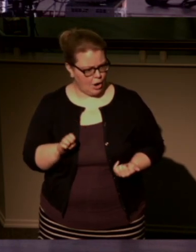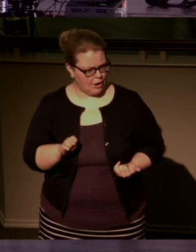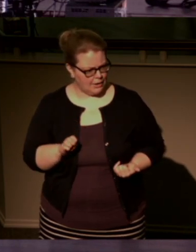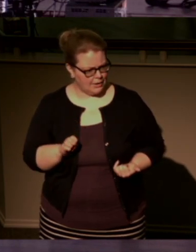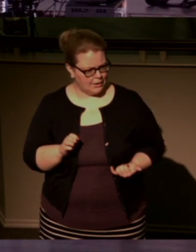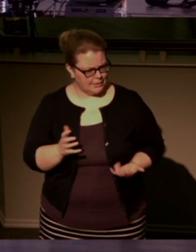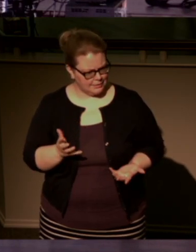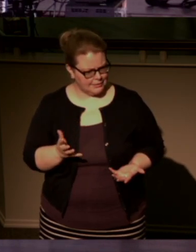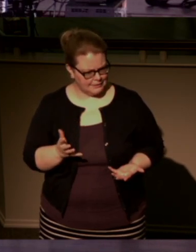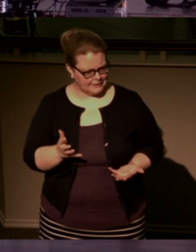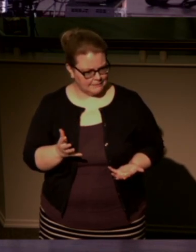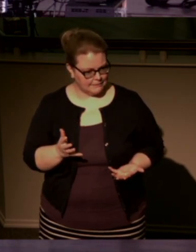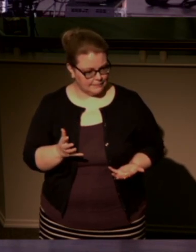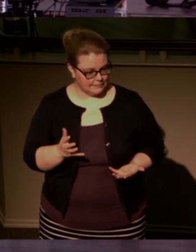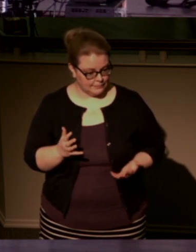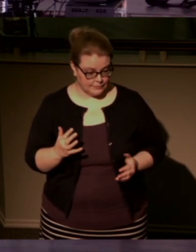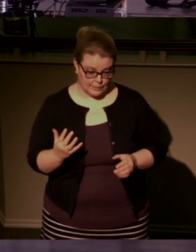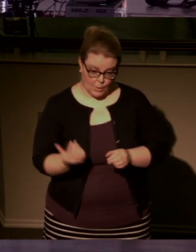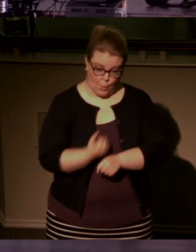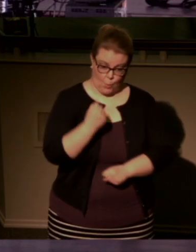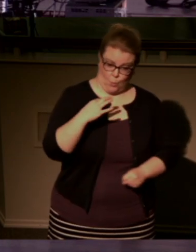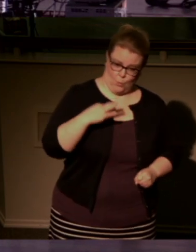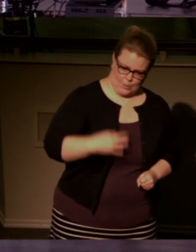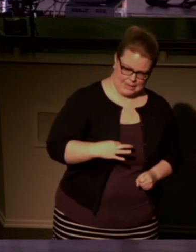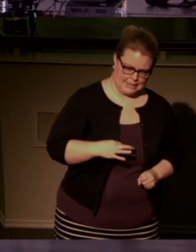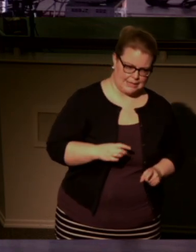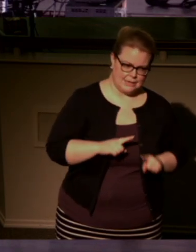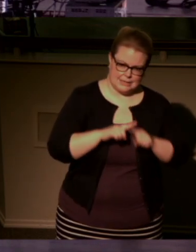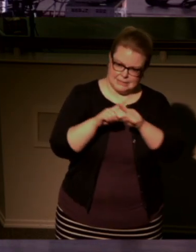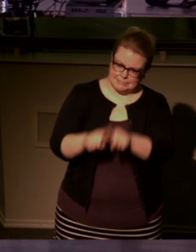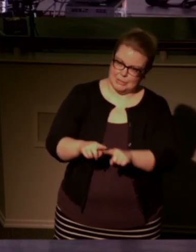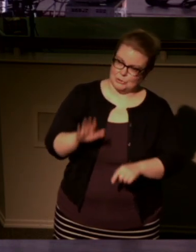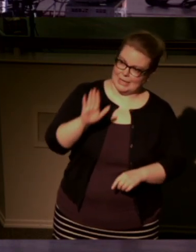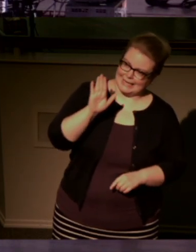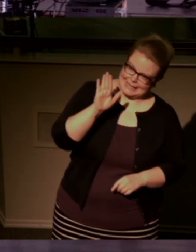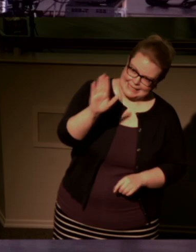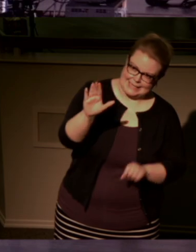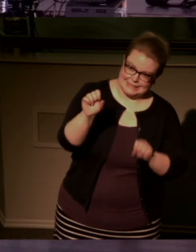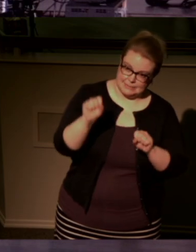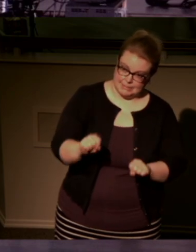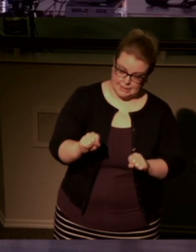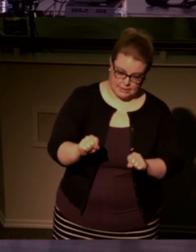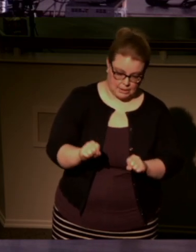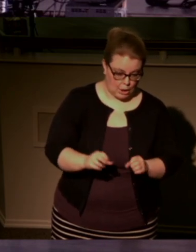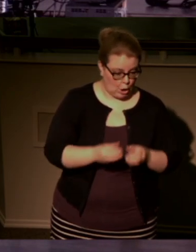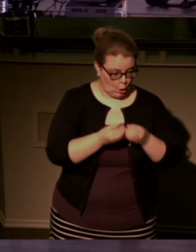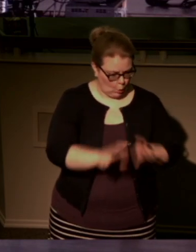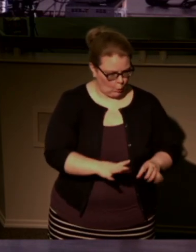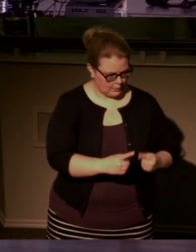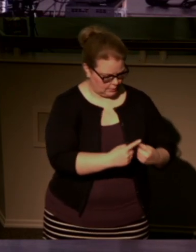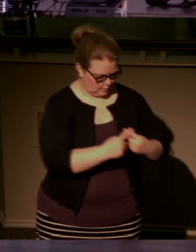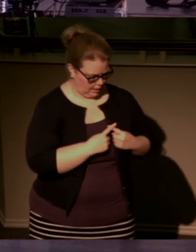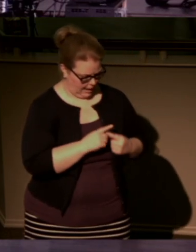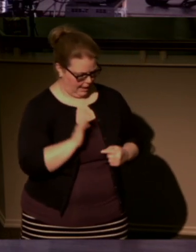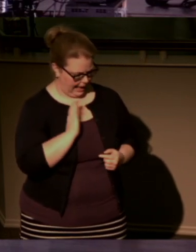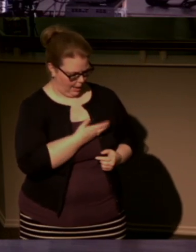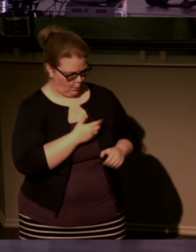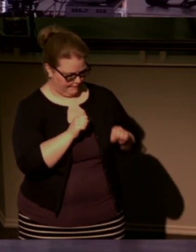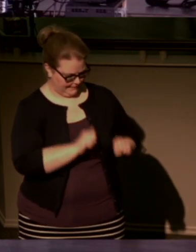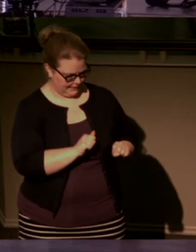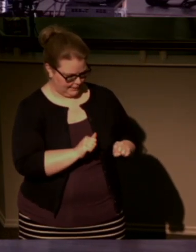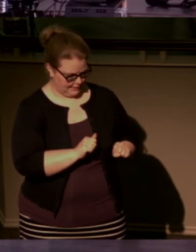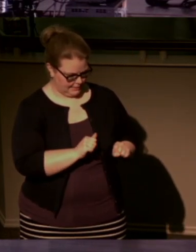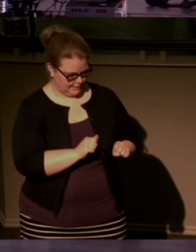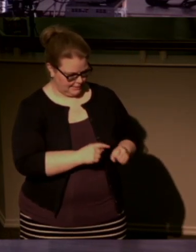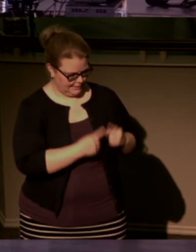Because winning depends on Christ and his ability. Losing depends on you and your ability. You see, you